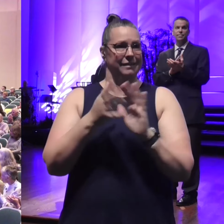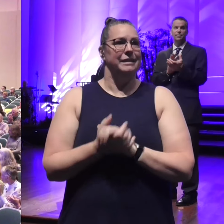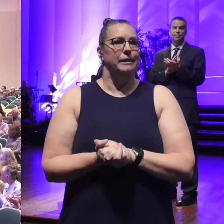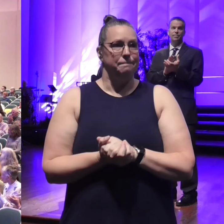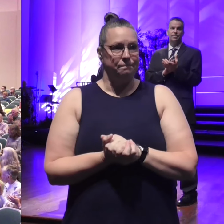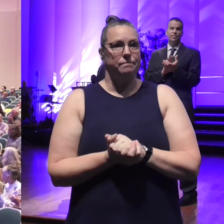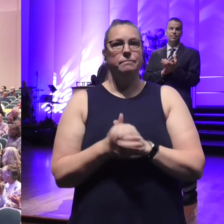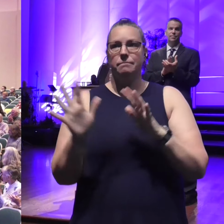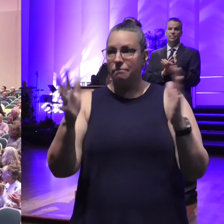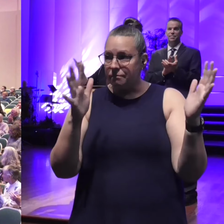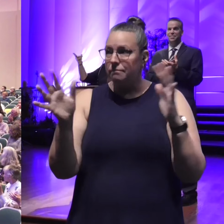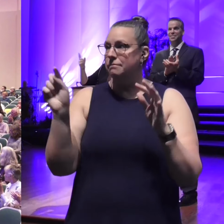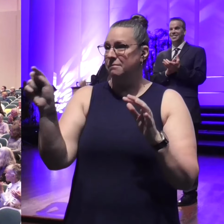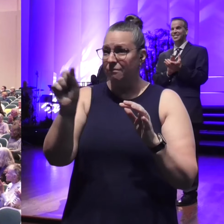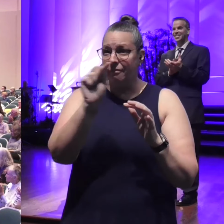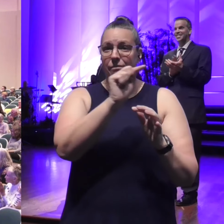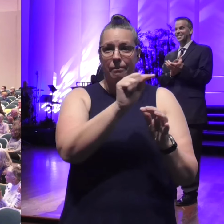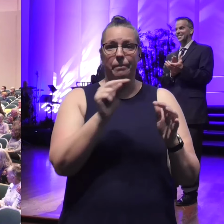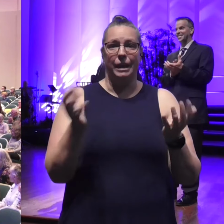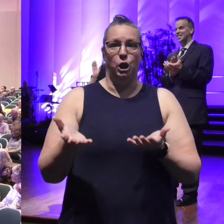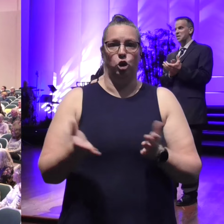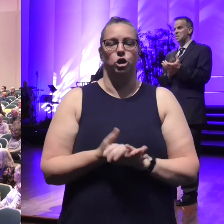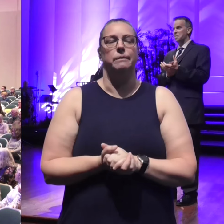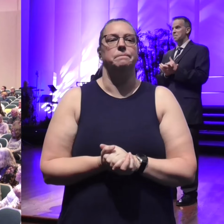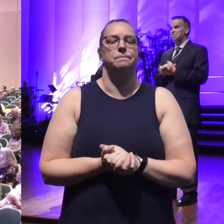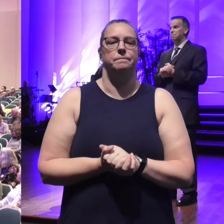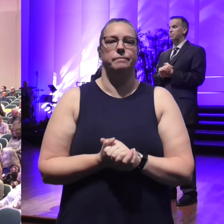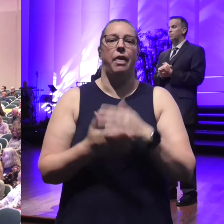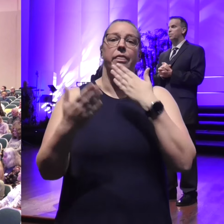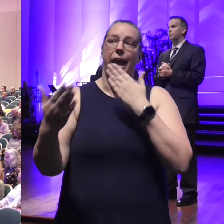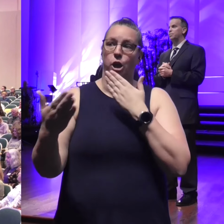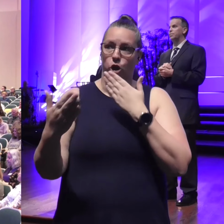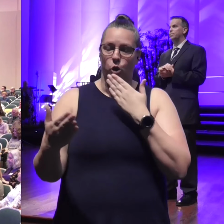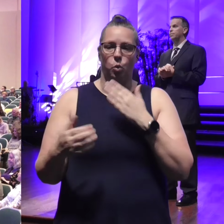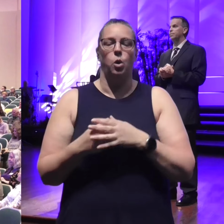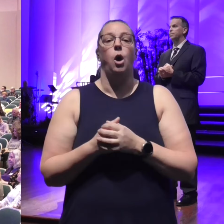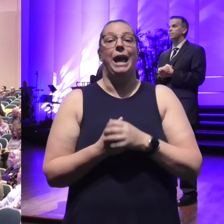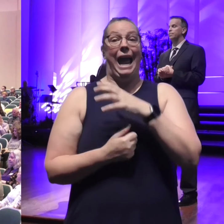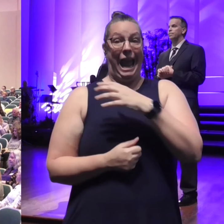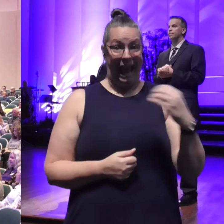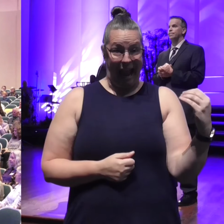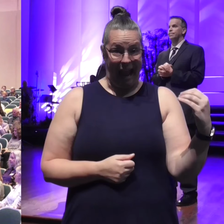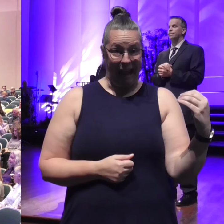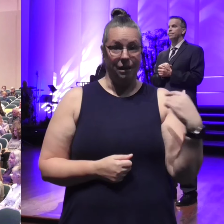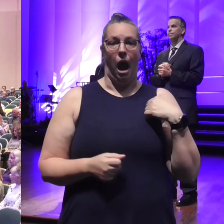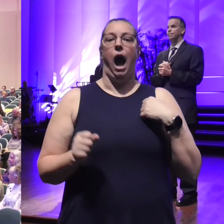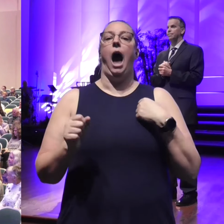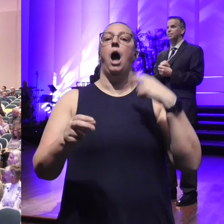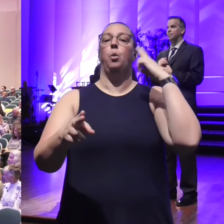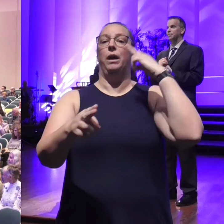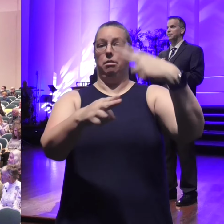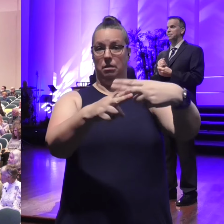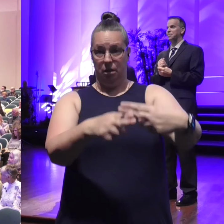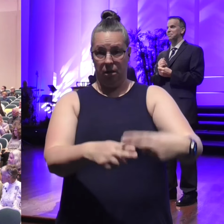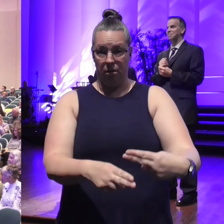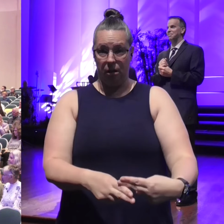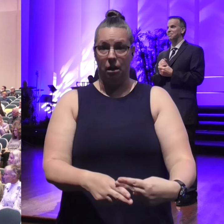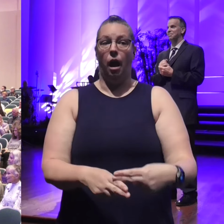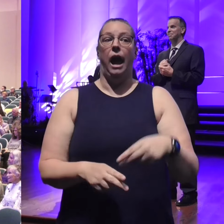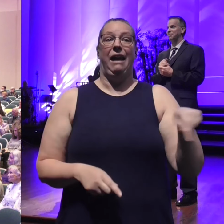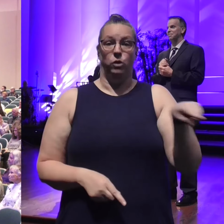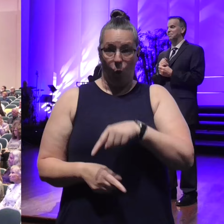Laura, Steve, Bill. Thank you, board members. And I'm going to read your names, those of you who